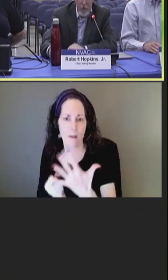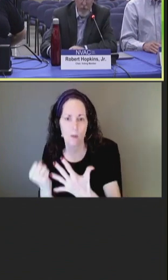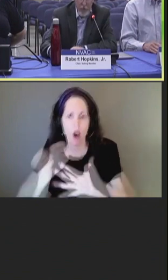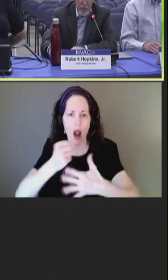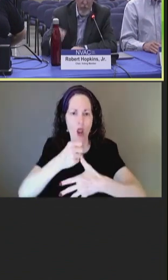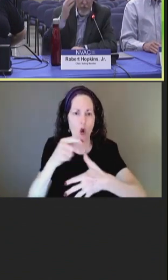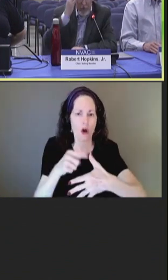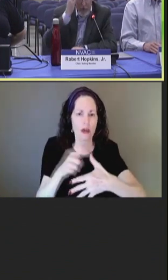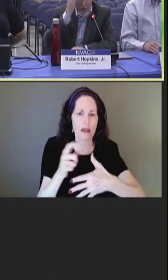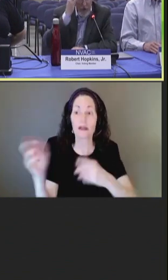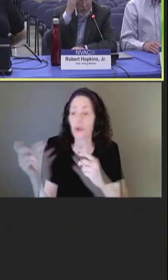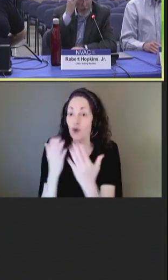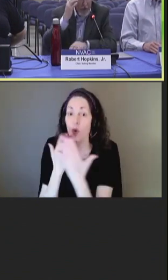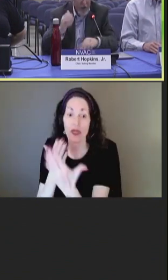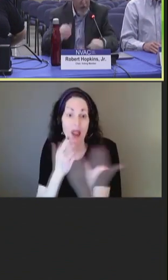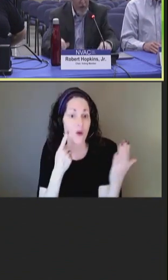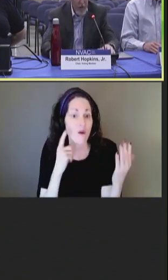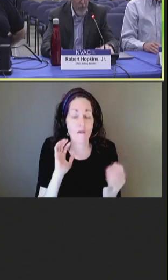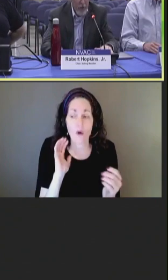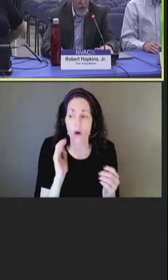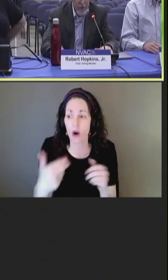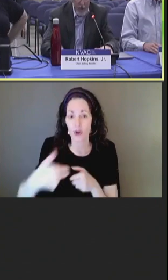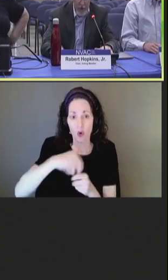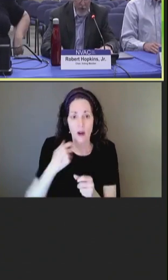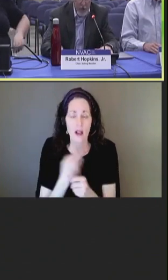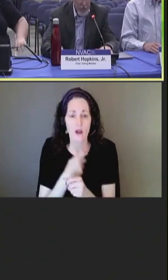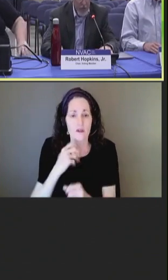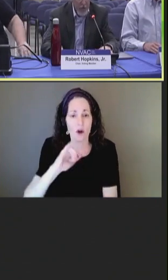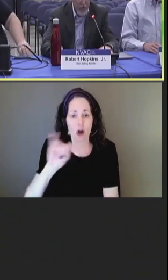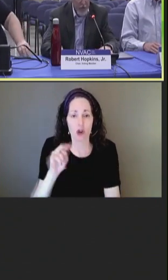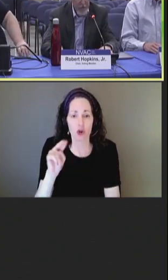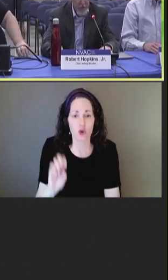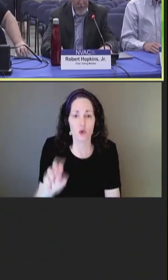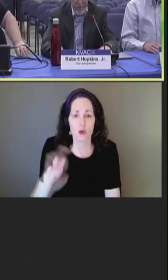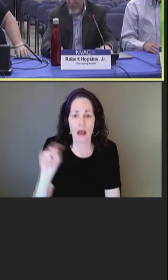our June NVAC meeting. We now stand adjourned for lunch.